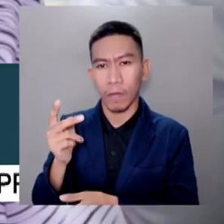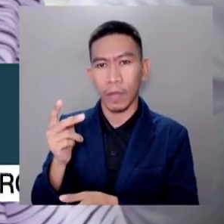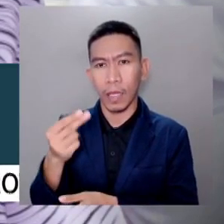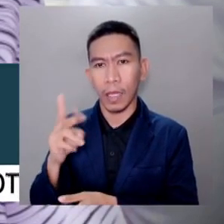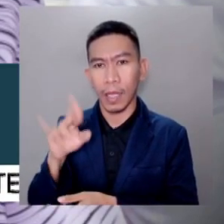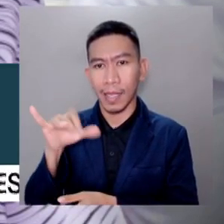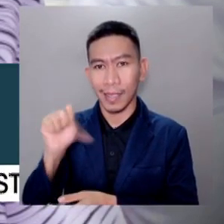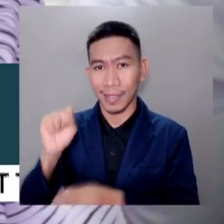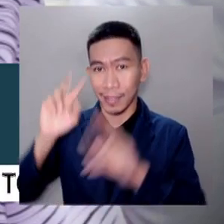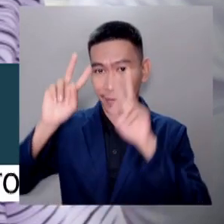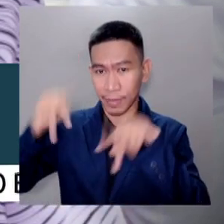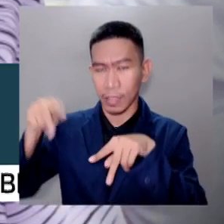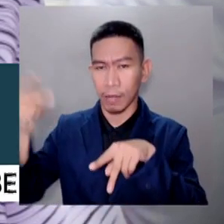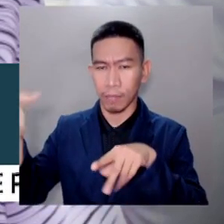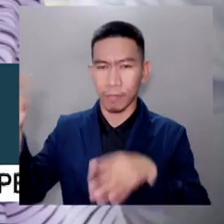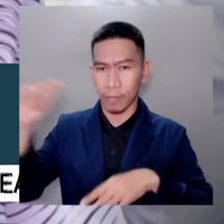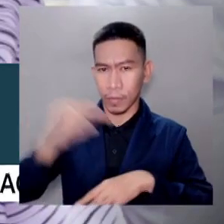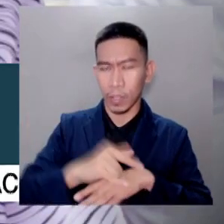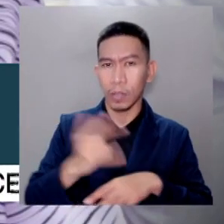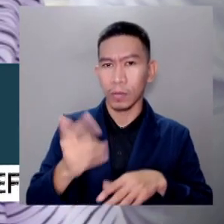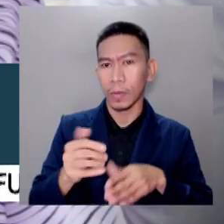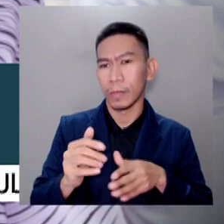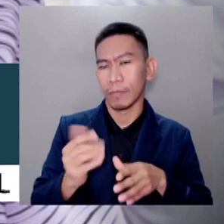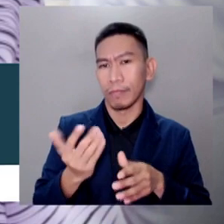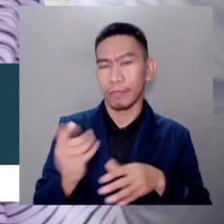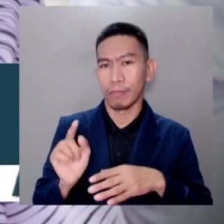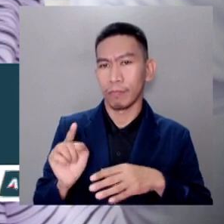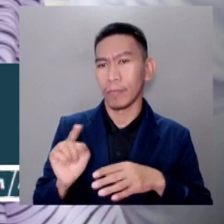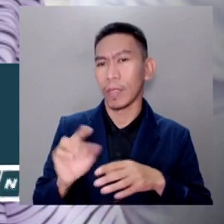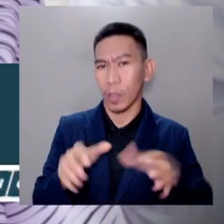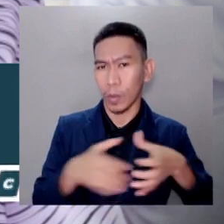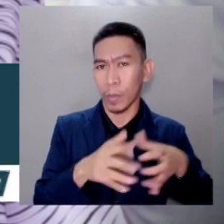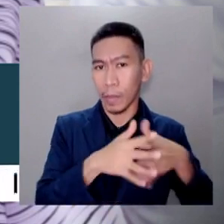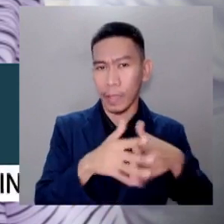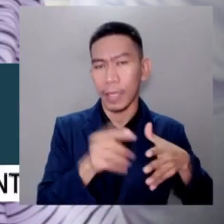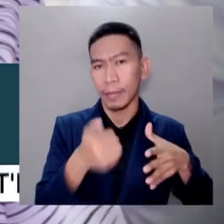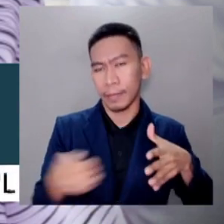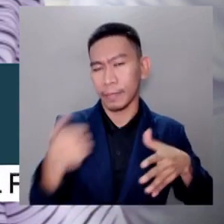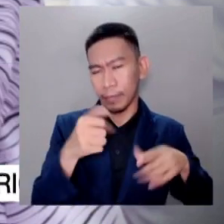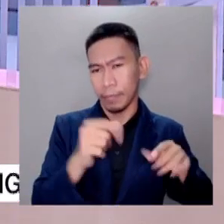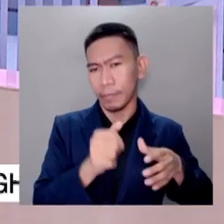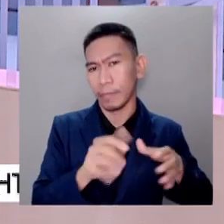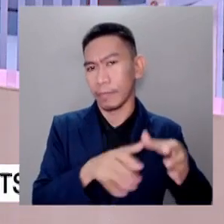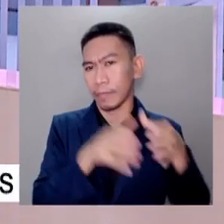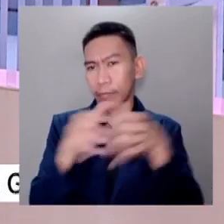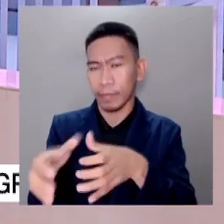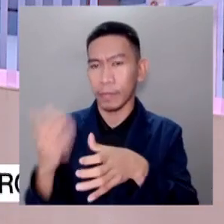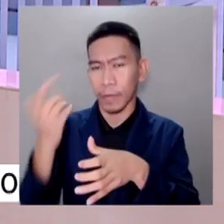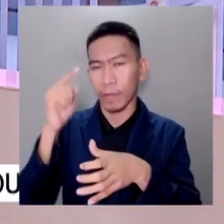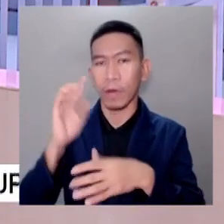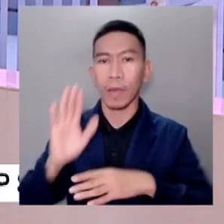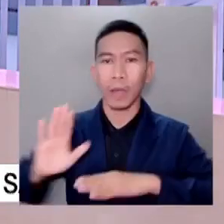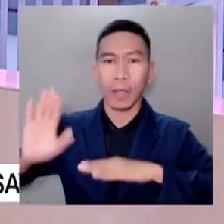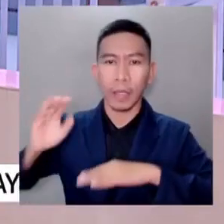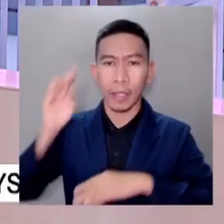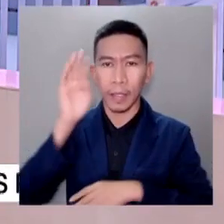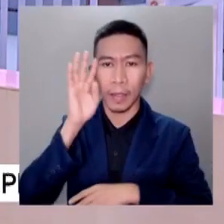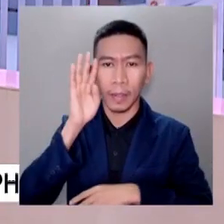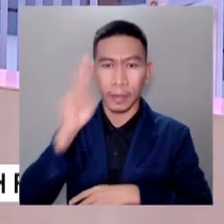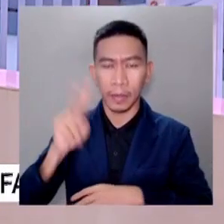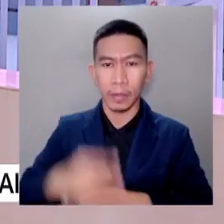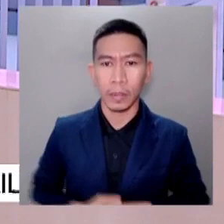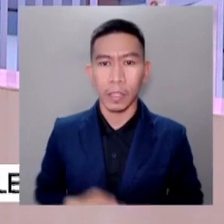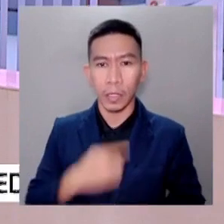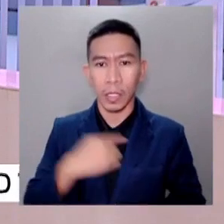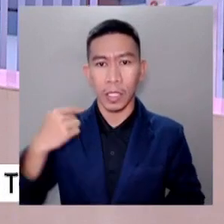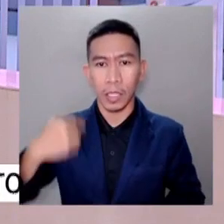American delegation to Thursday's inauguration of President-elect Marcos Jr. Meanwhile, China's vice president is representing Chinese